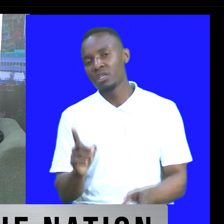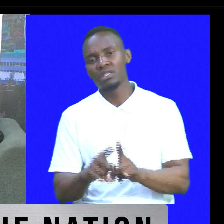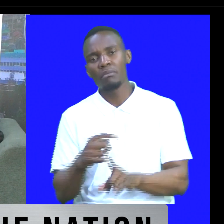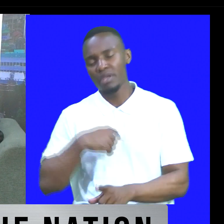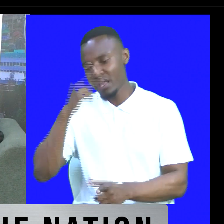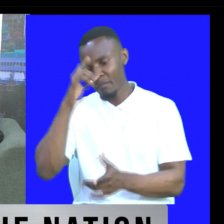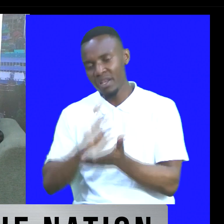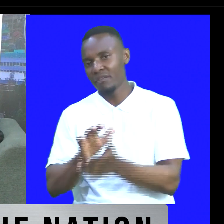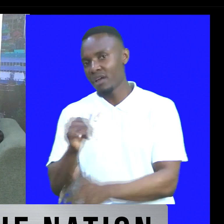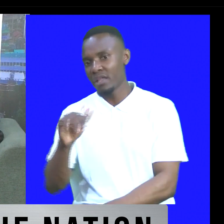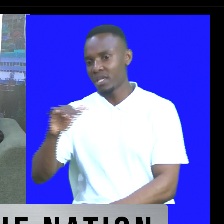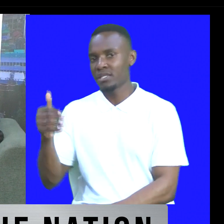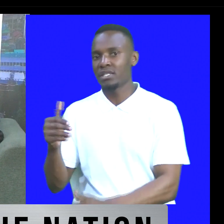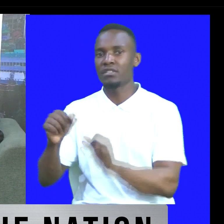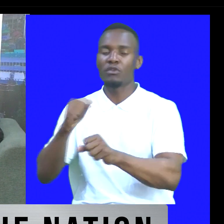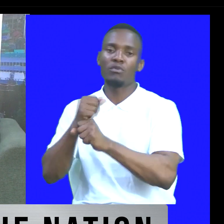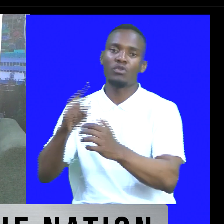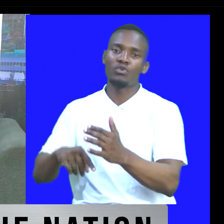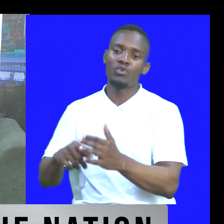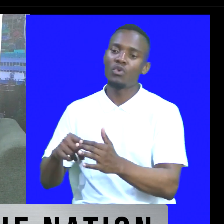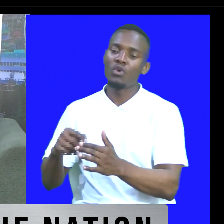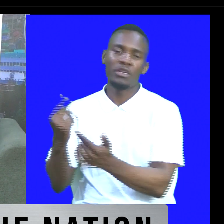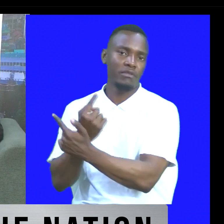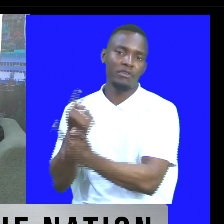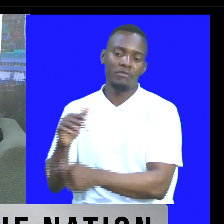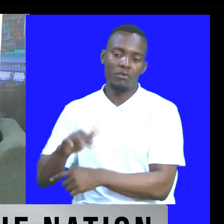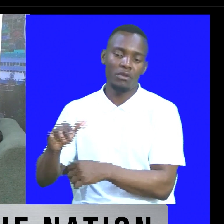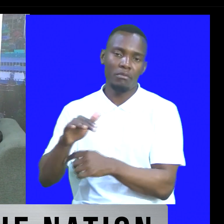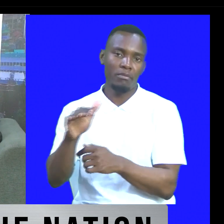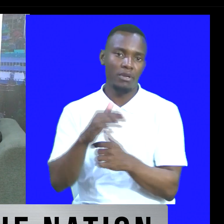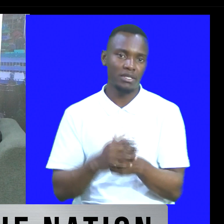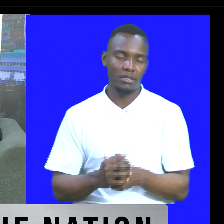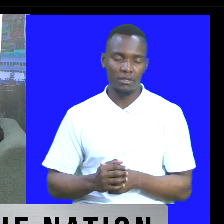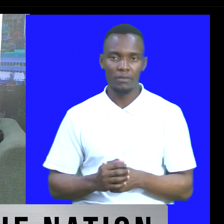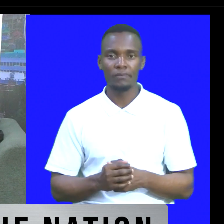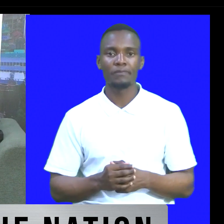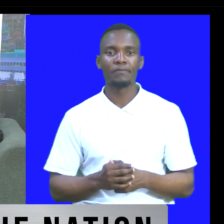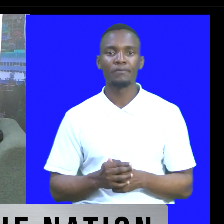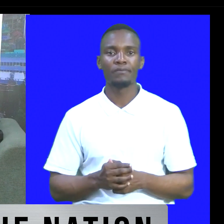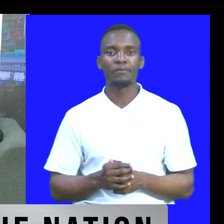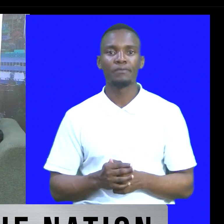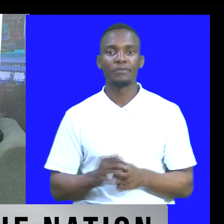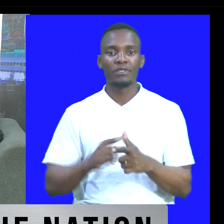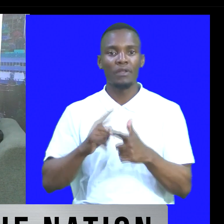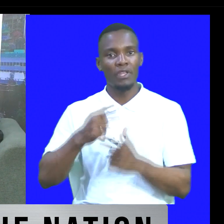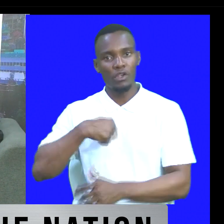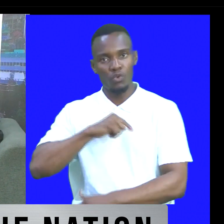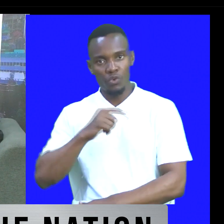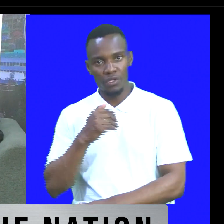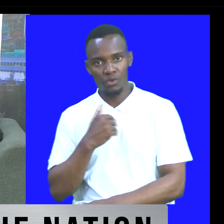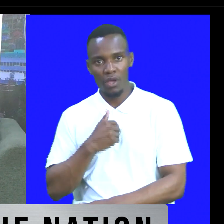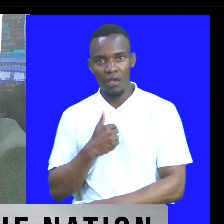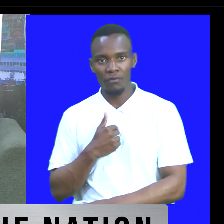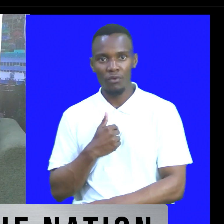in other cities. I hope that the hosting can be done in a few stadiums across the country, Okay. so that we get to have